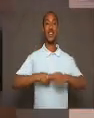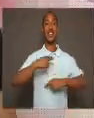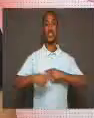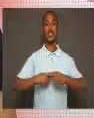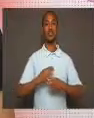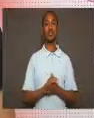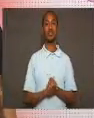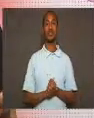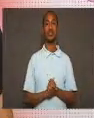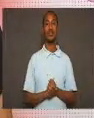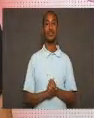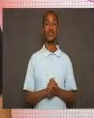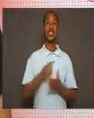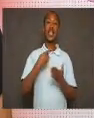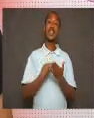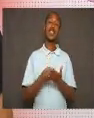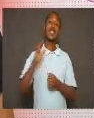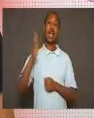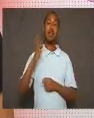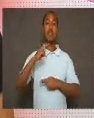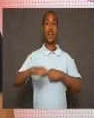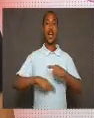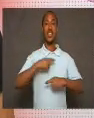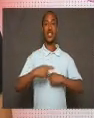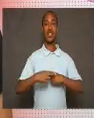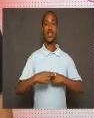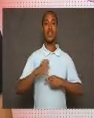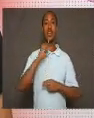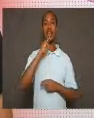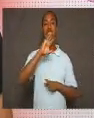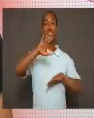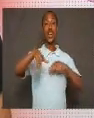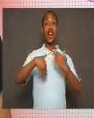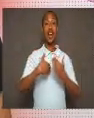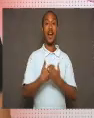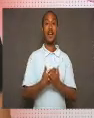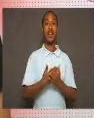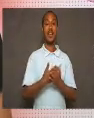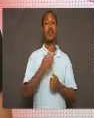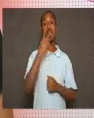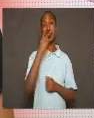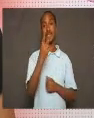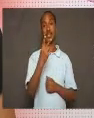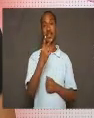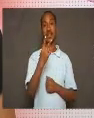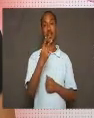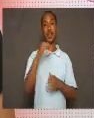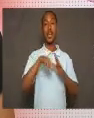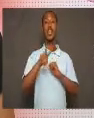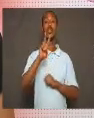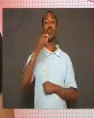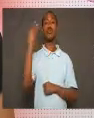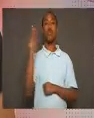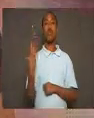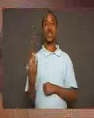reactants. This type of reaction is generally represented in two